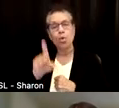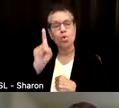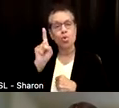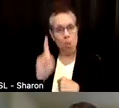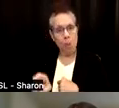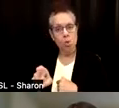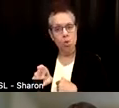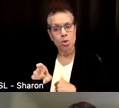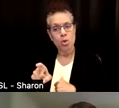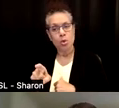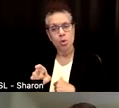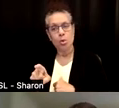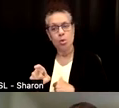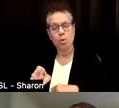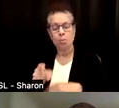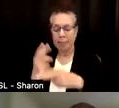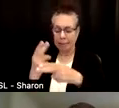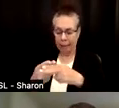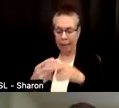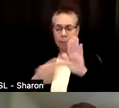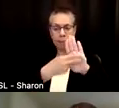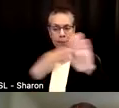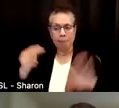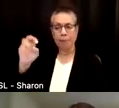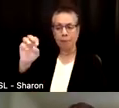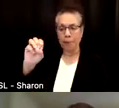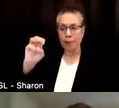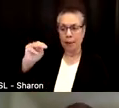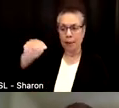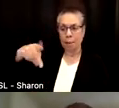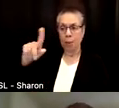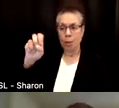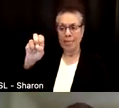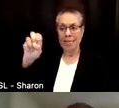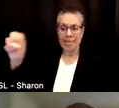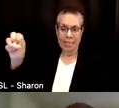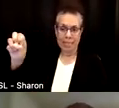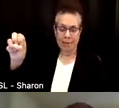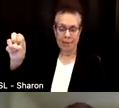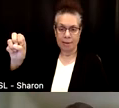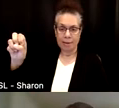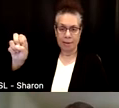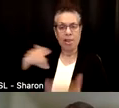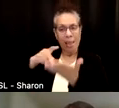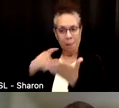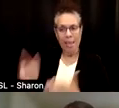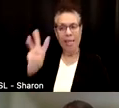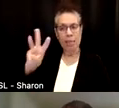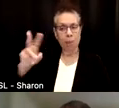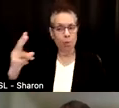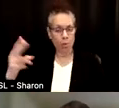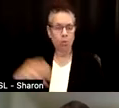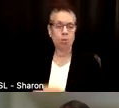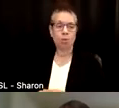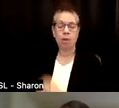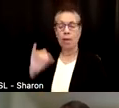be considered or classified as an employee and not an independent contractor. So a contractor